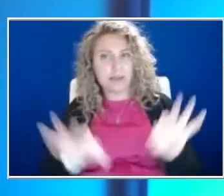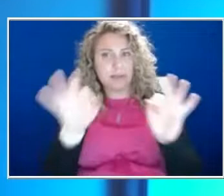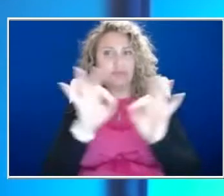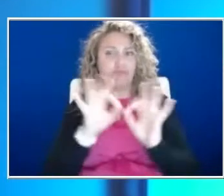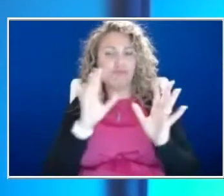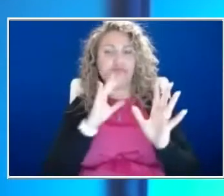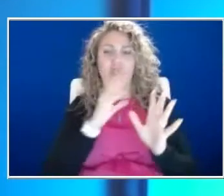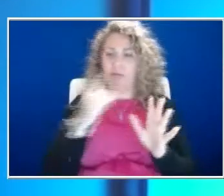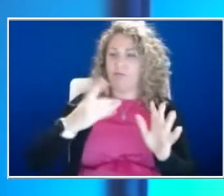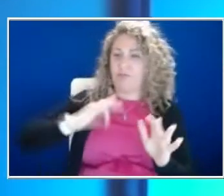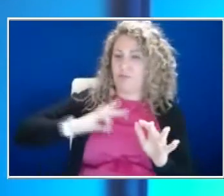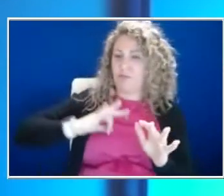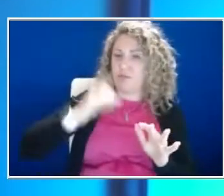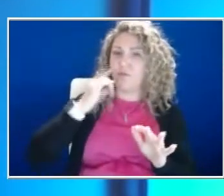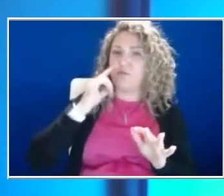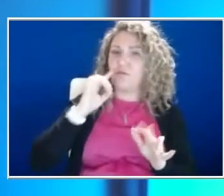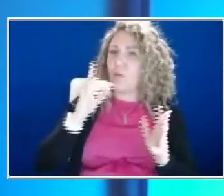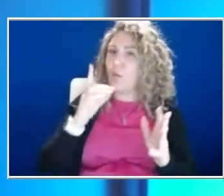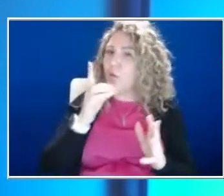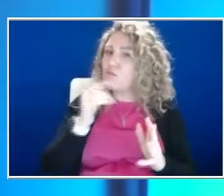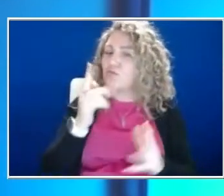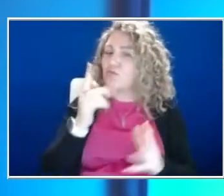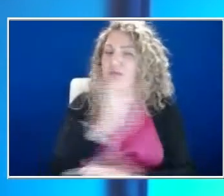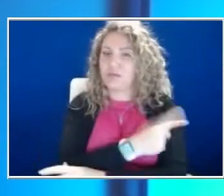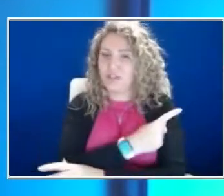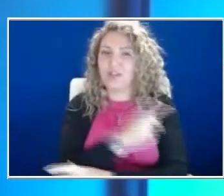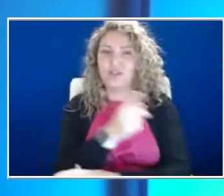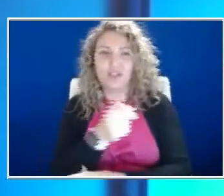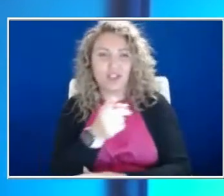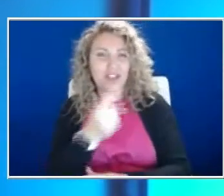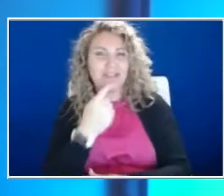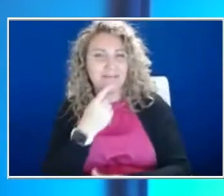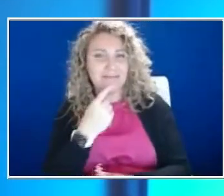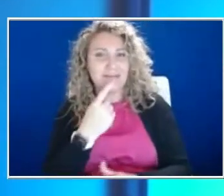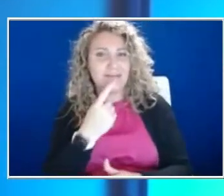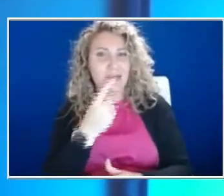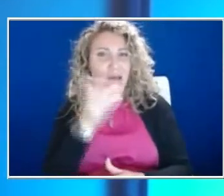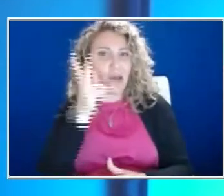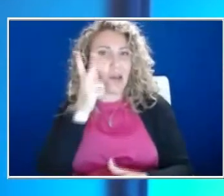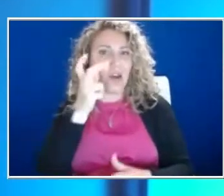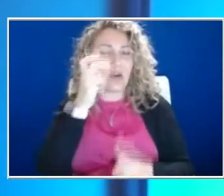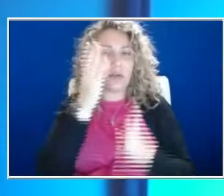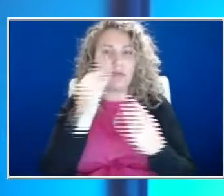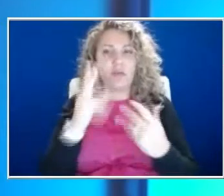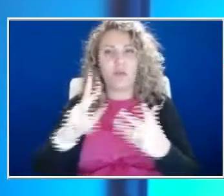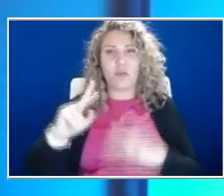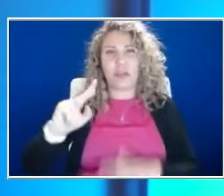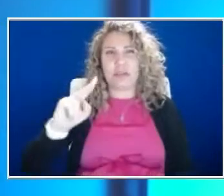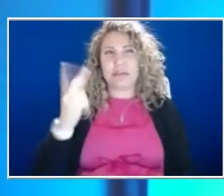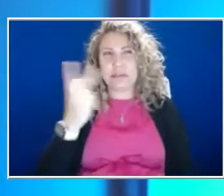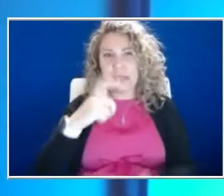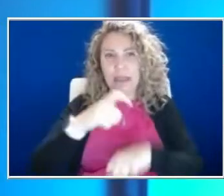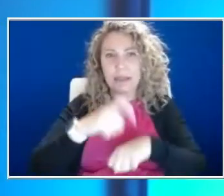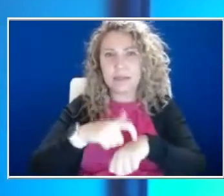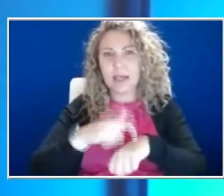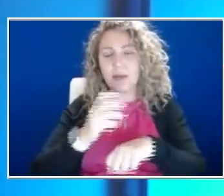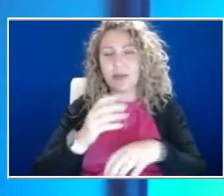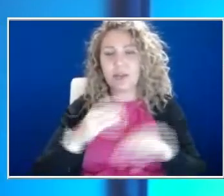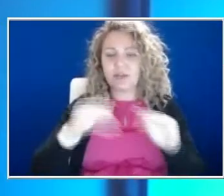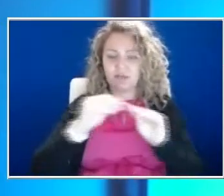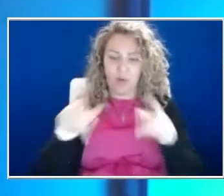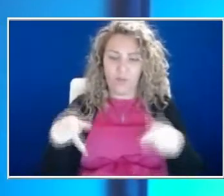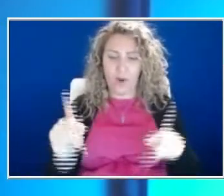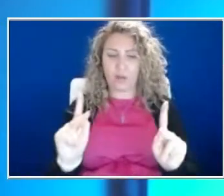patients. First and foremost, as Shalena just illustrated, hearing the information the second time gives you an opportunity